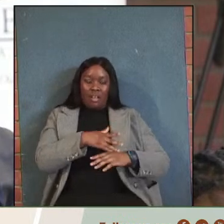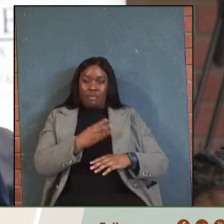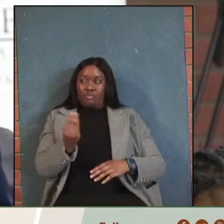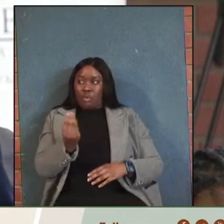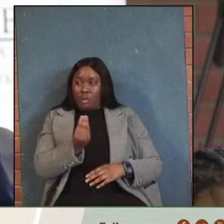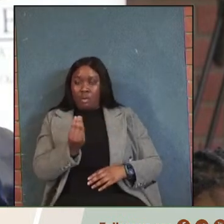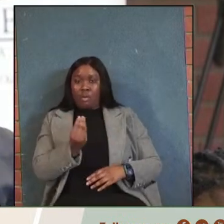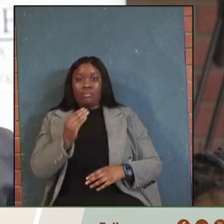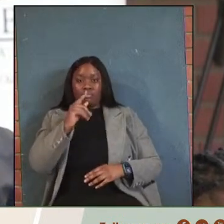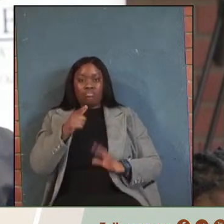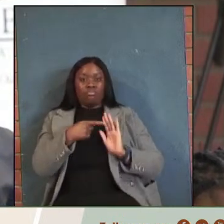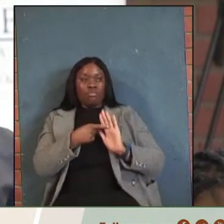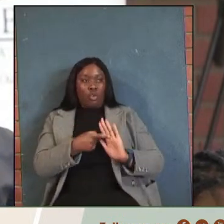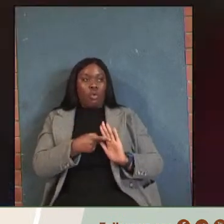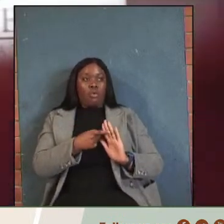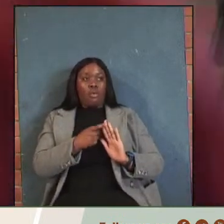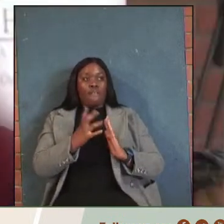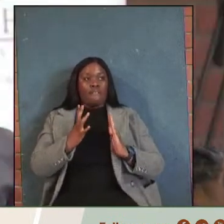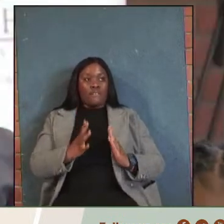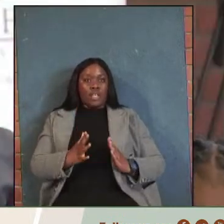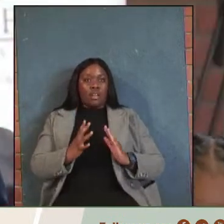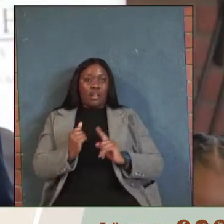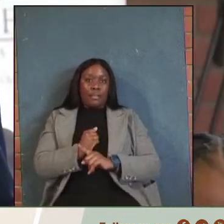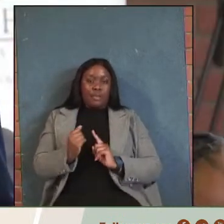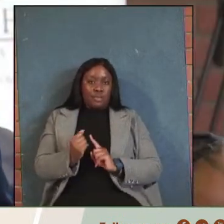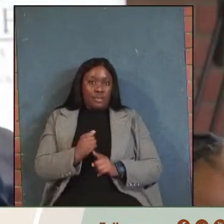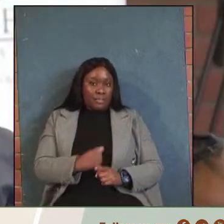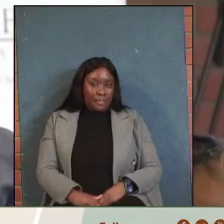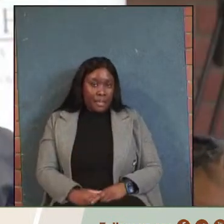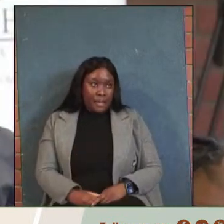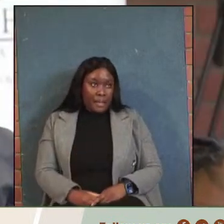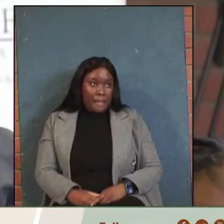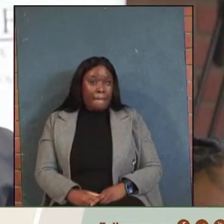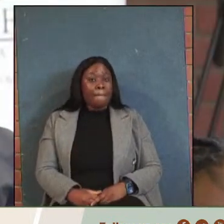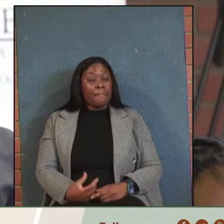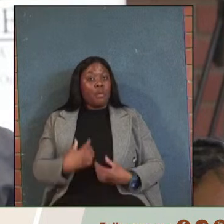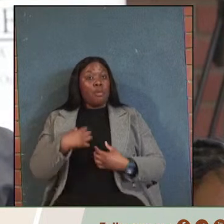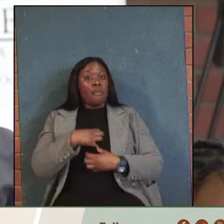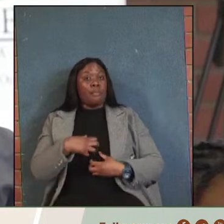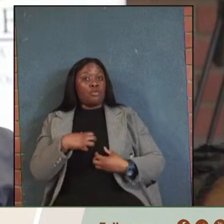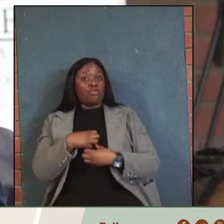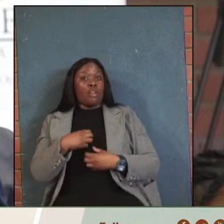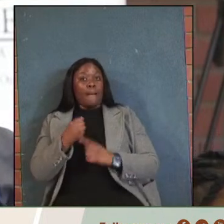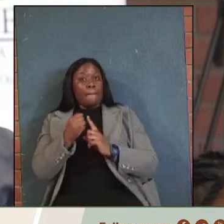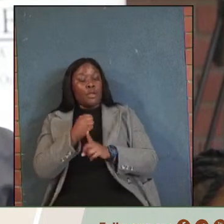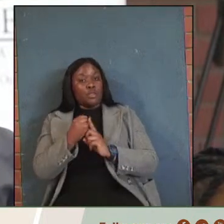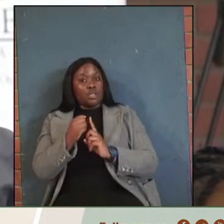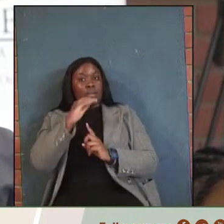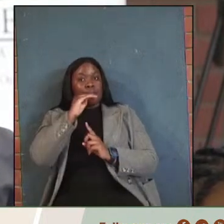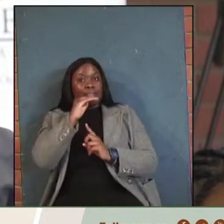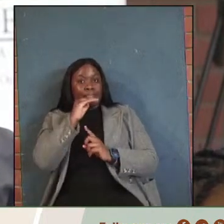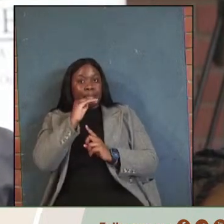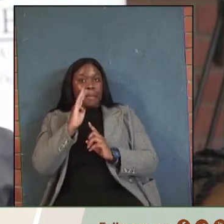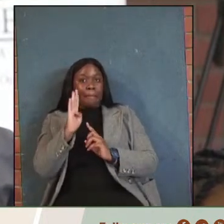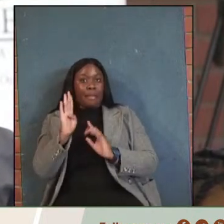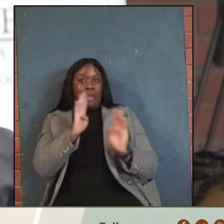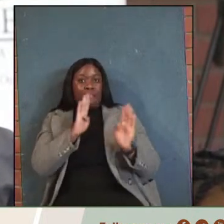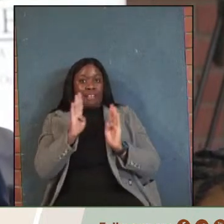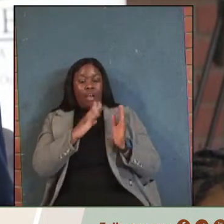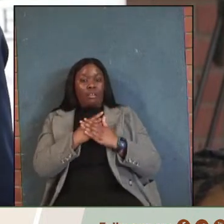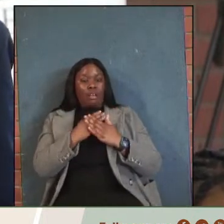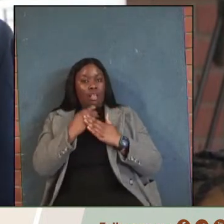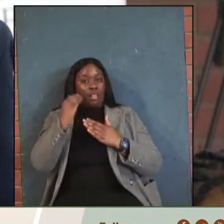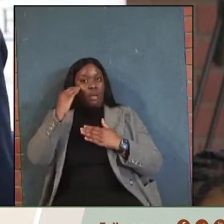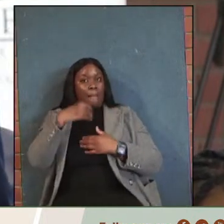also result from several acts of discipline. Emotional abuse is a behavior towards the child that causes mental anguish and